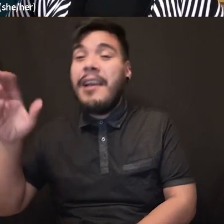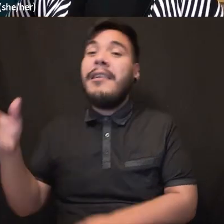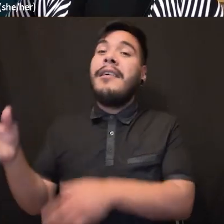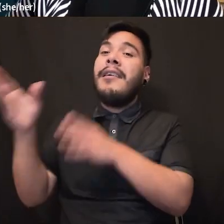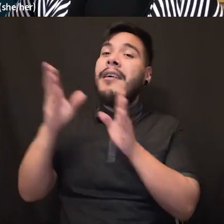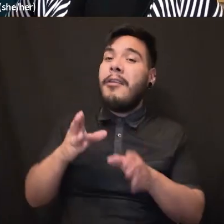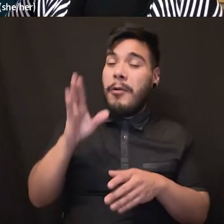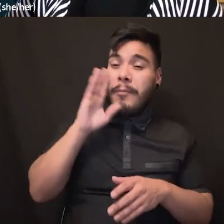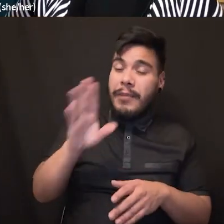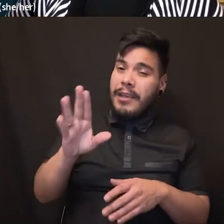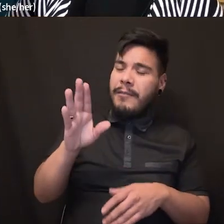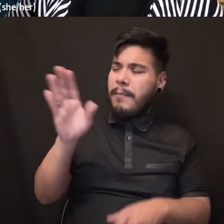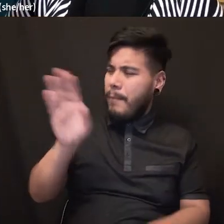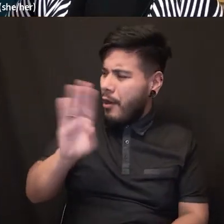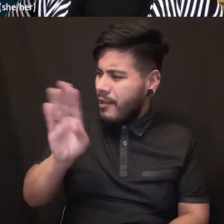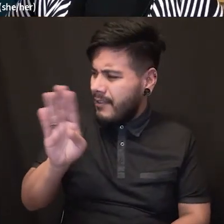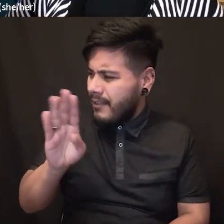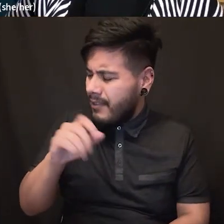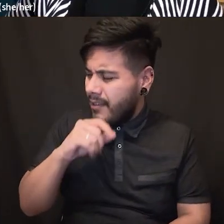Boston, Austin,